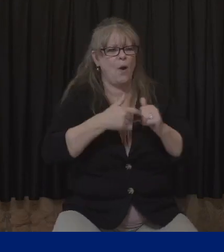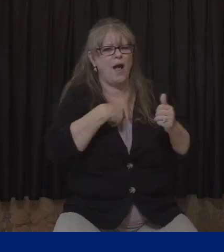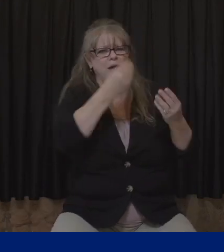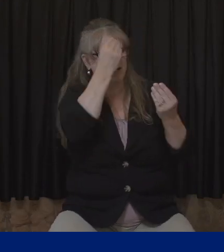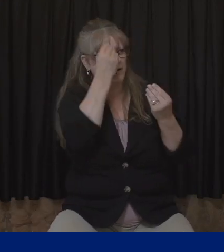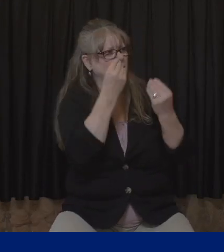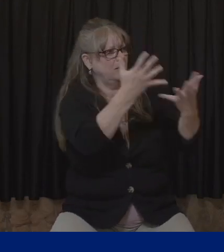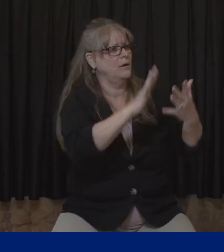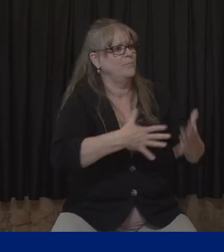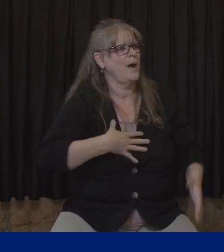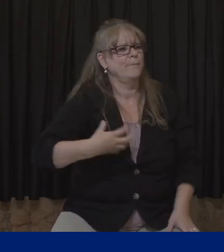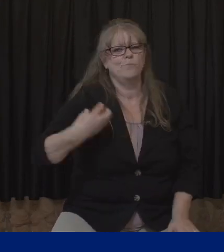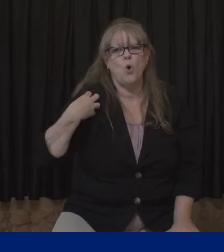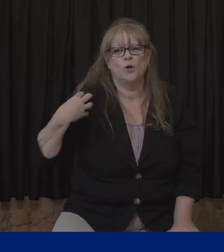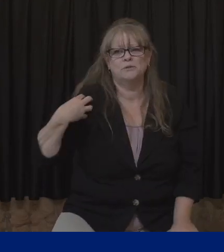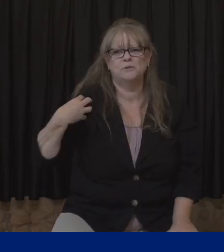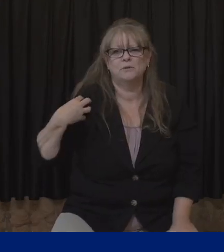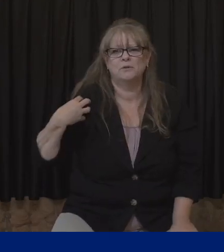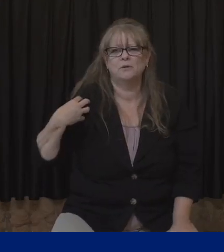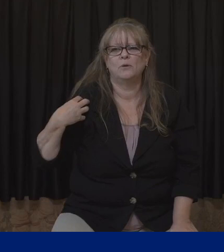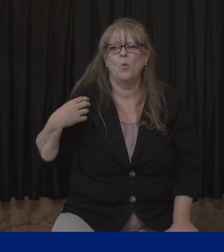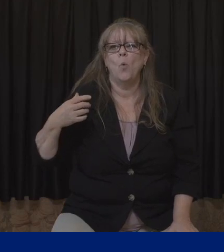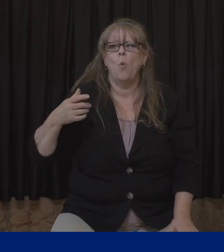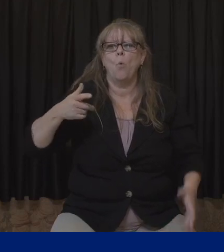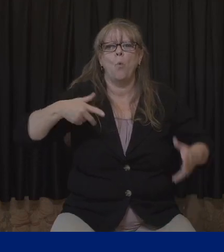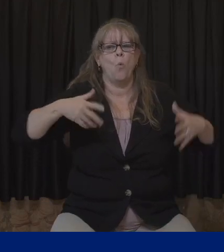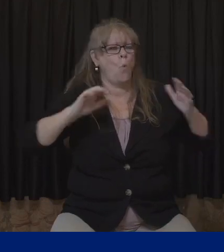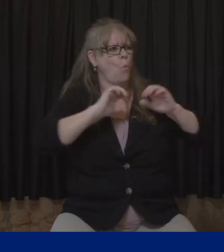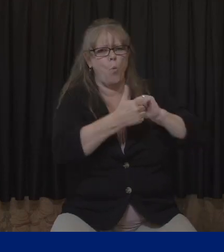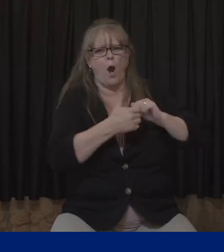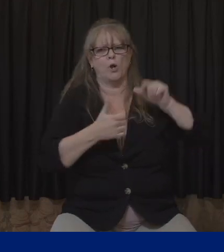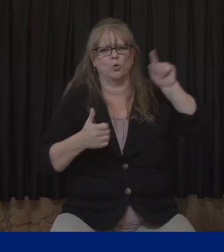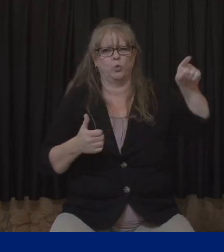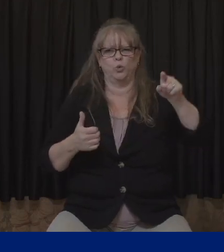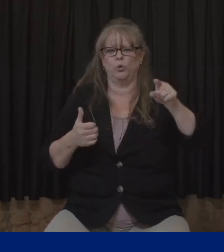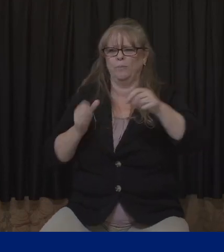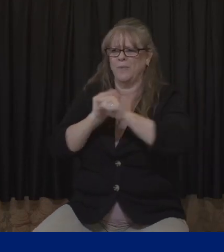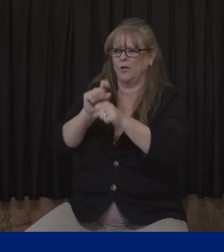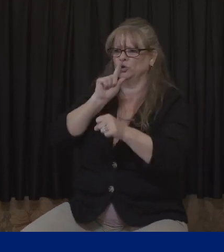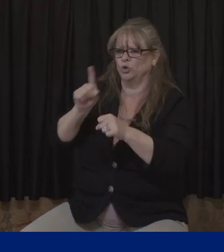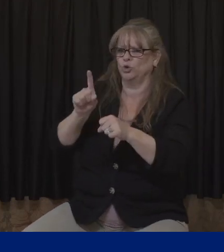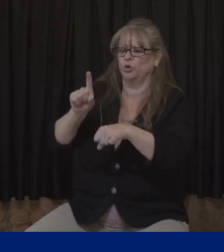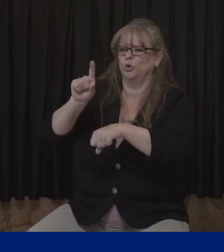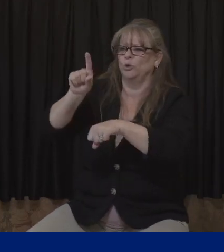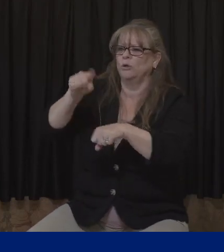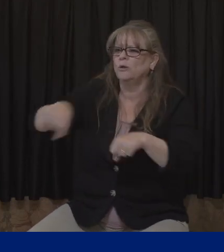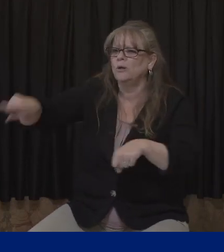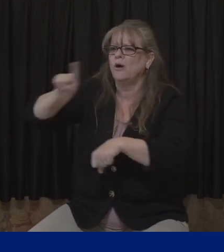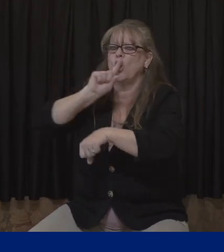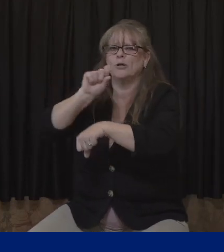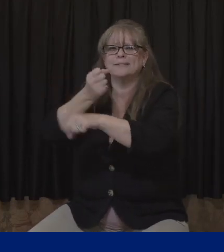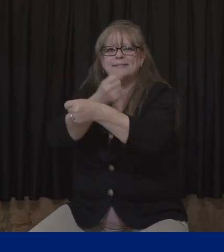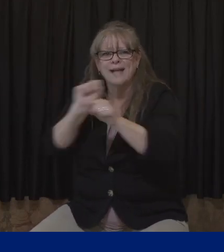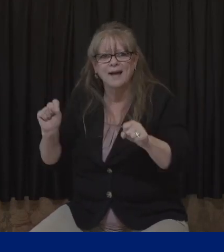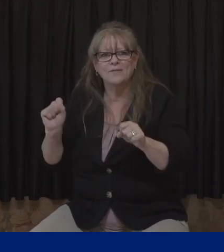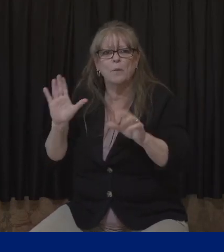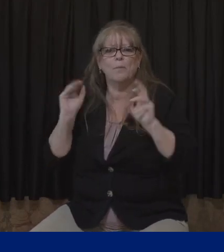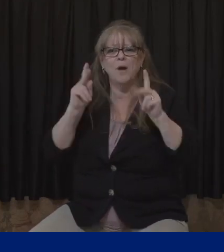into ensuring that workers can feel safe either in returning to the workplace or in refusing to return?